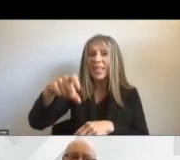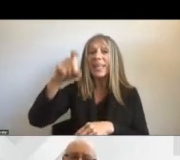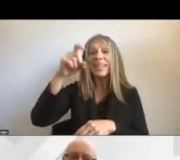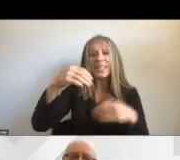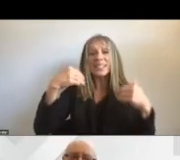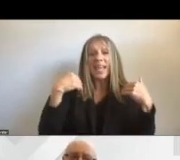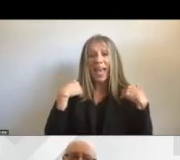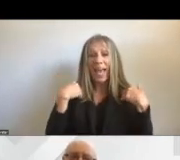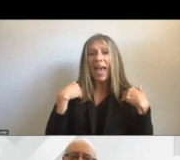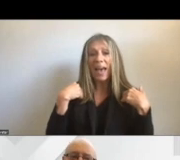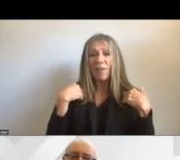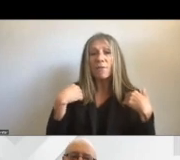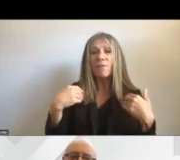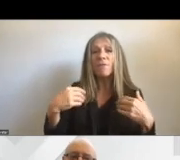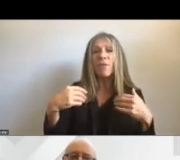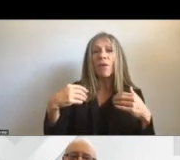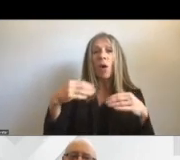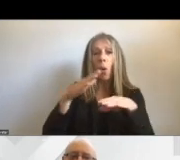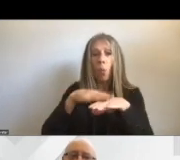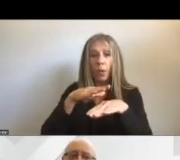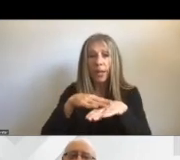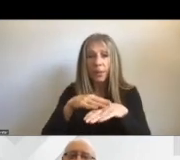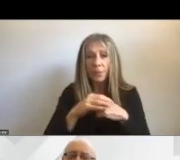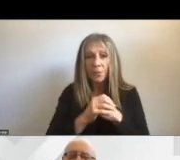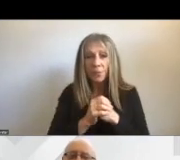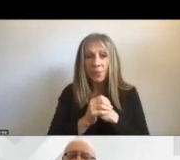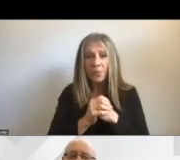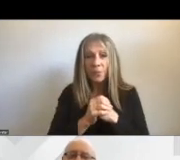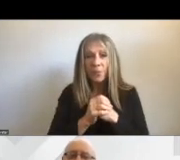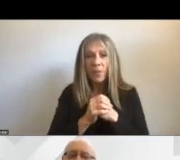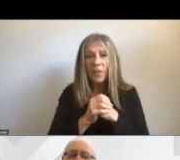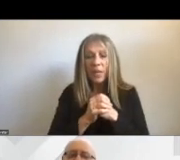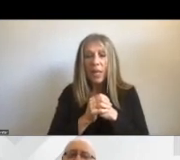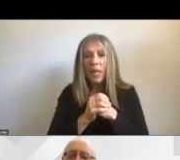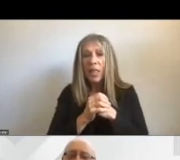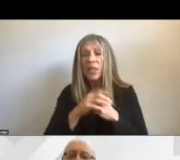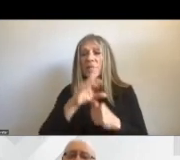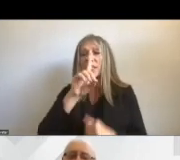a connection to existing pedestrian circulation paths.